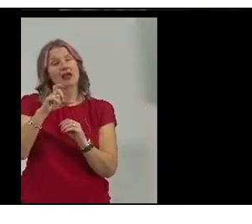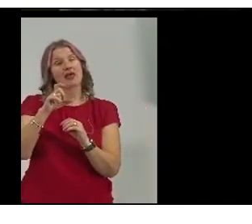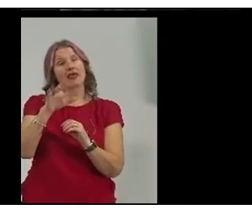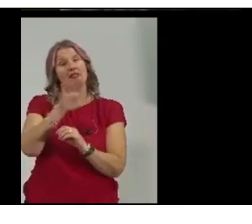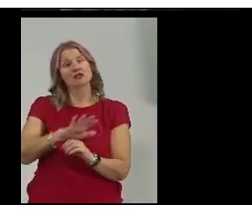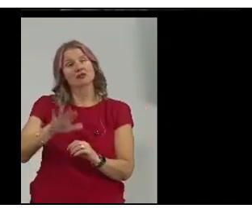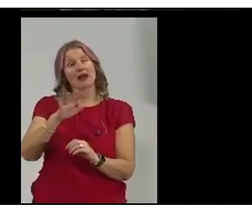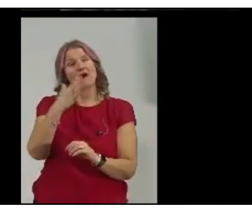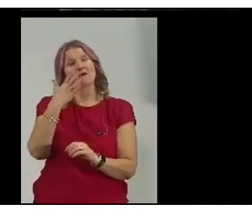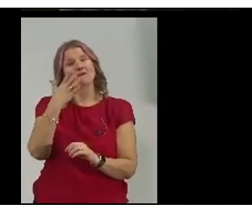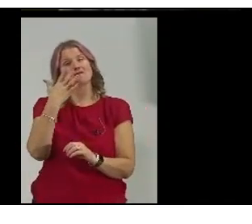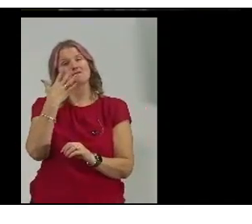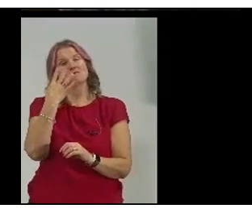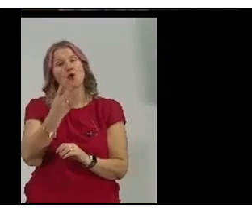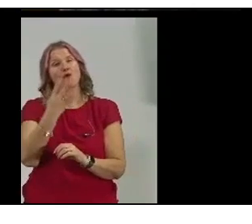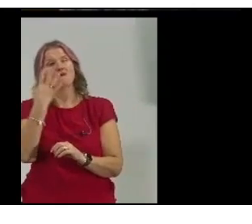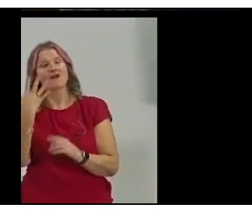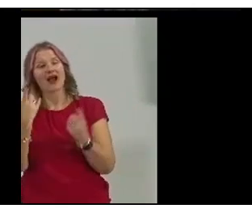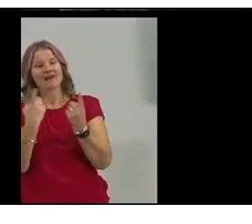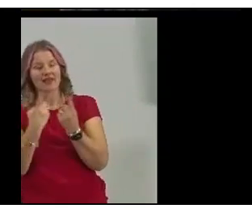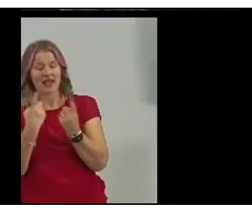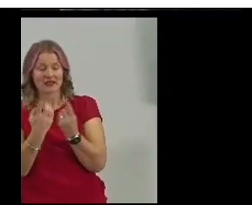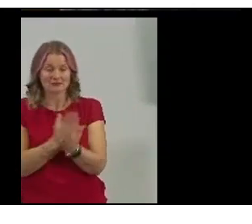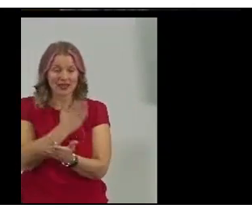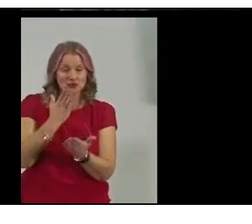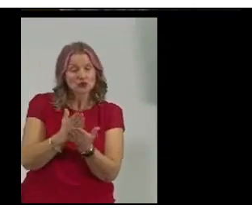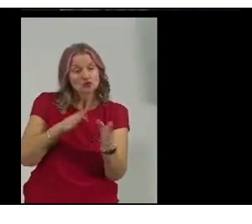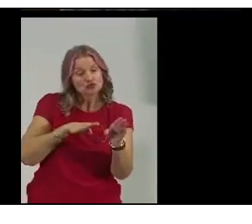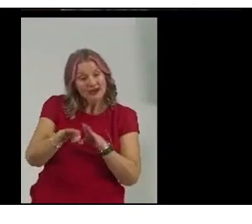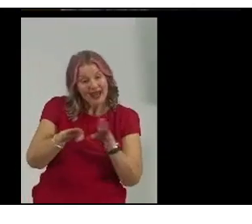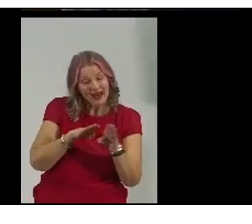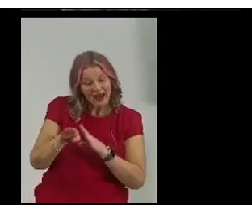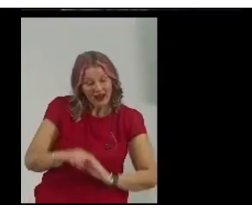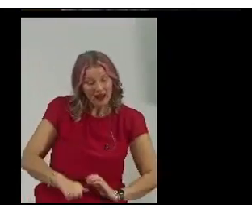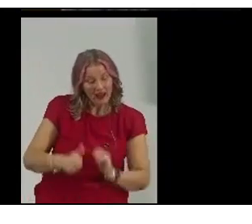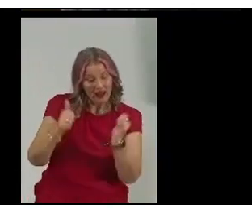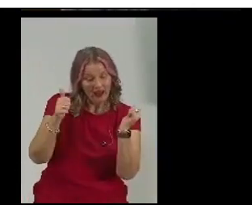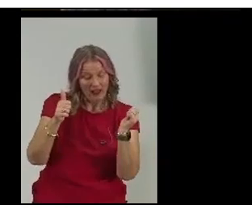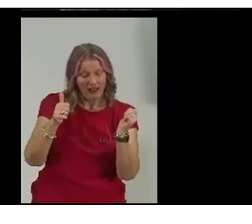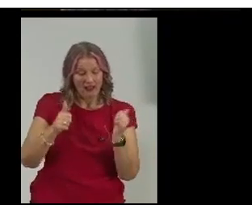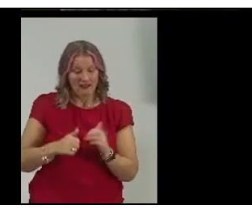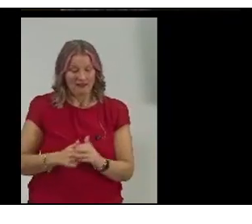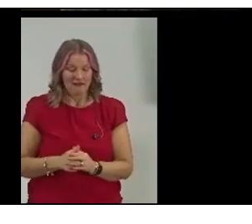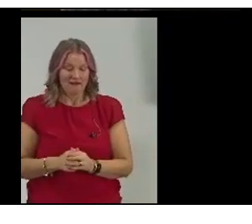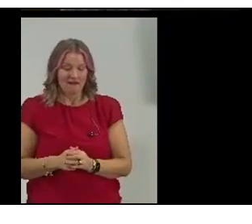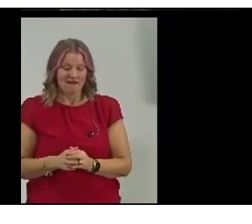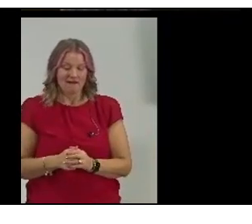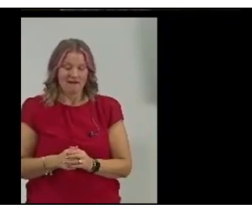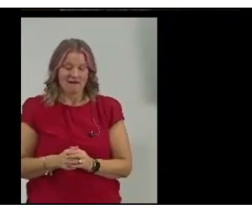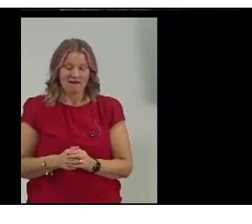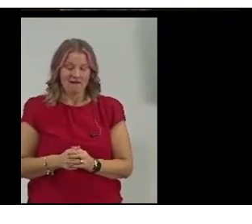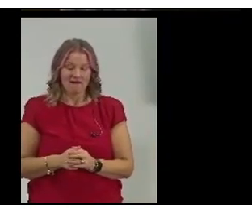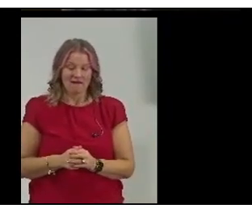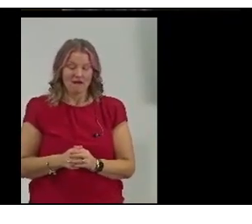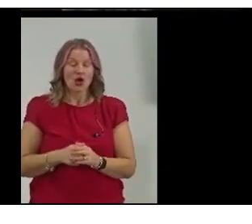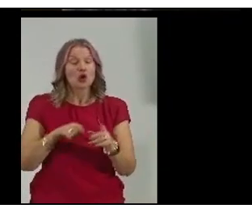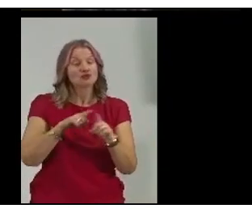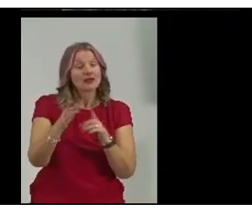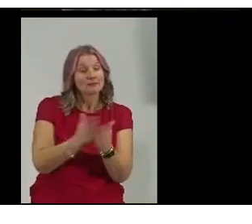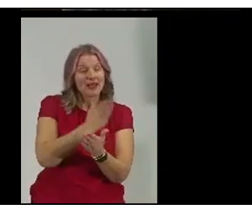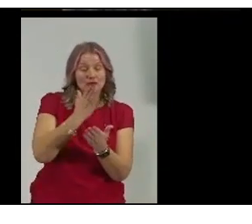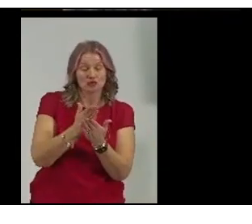we're working on. One is to make sure from a training and awareness perspective, to make sure people have the right empathy and